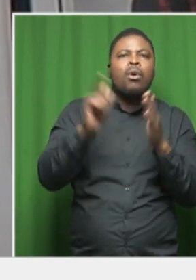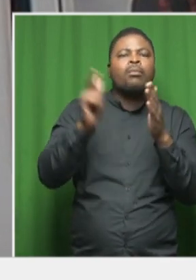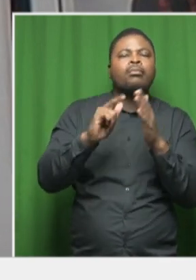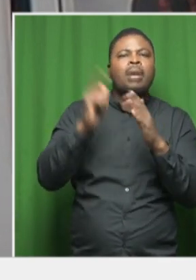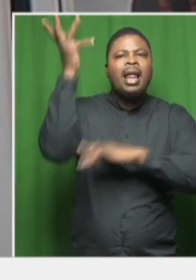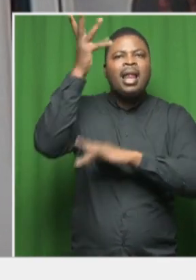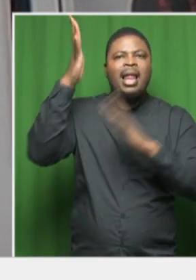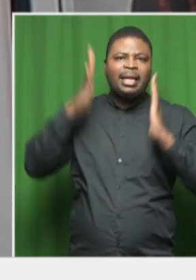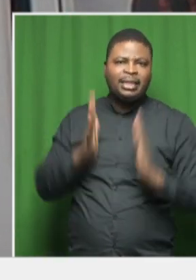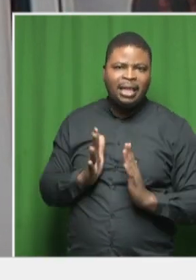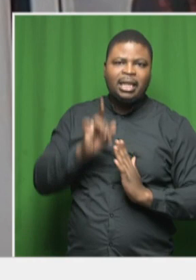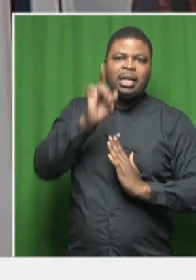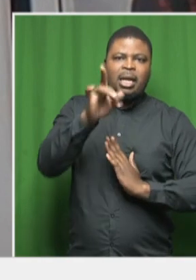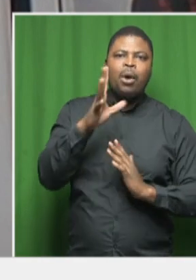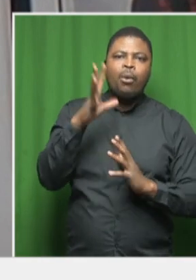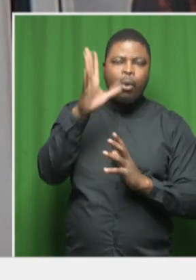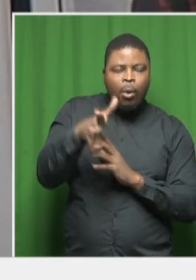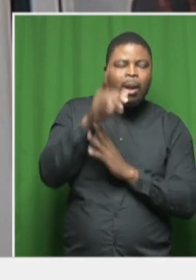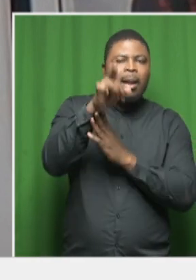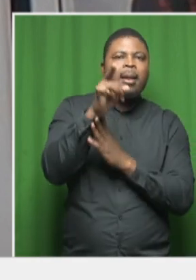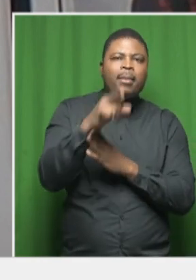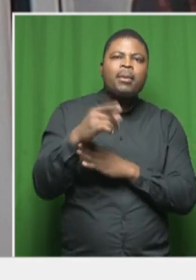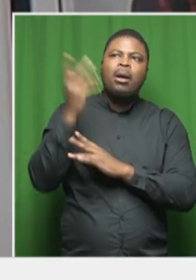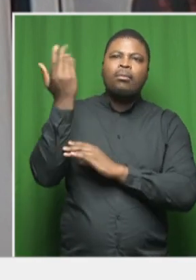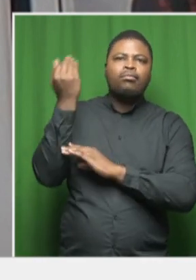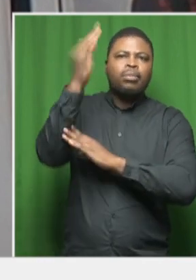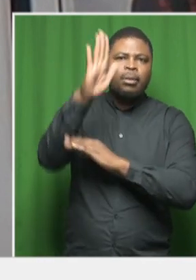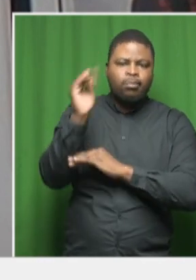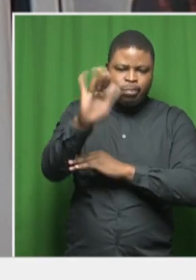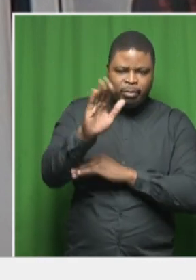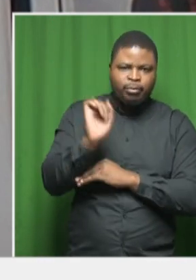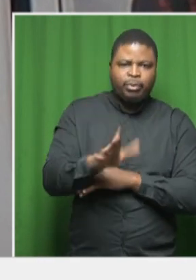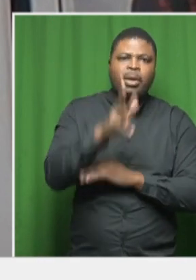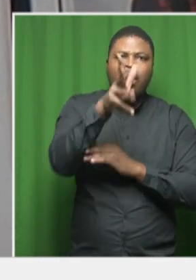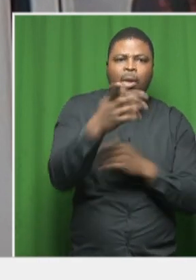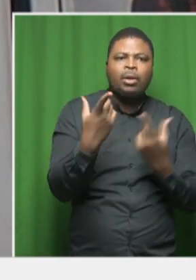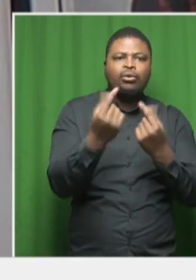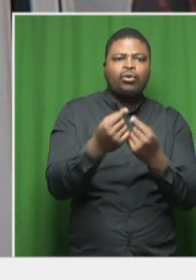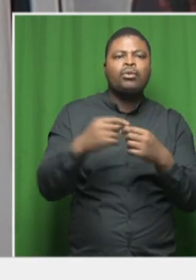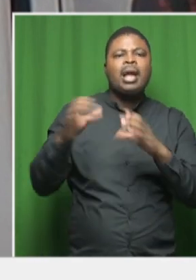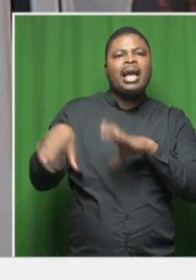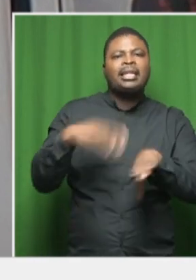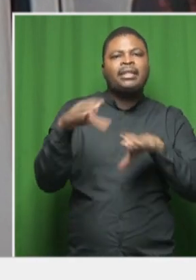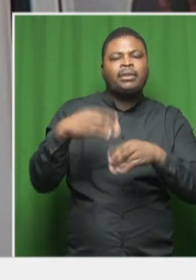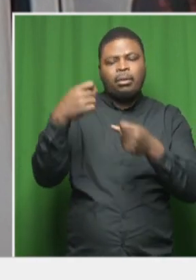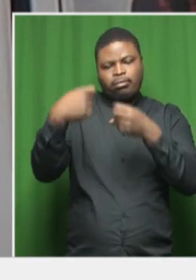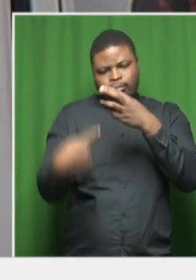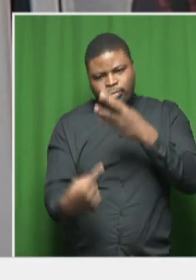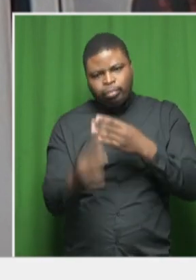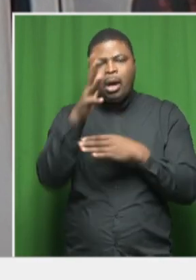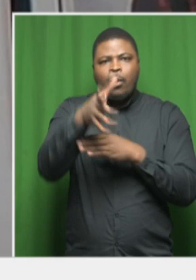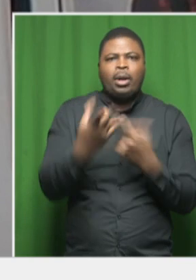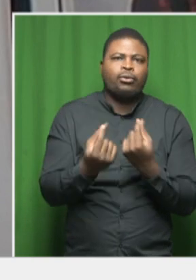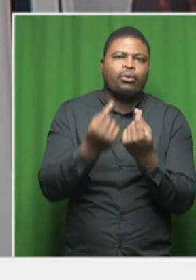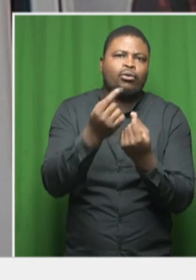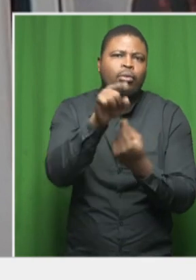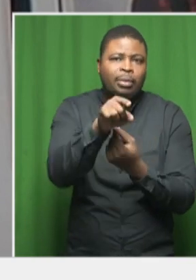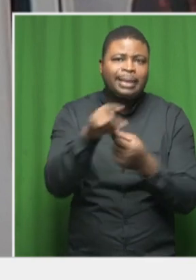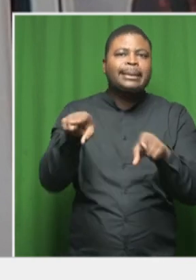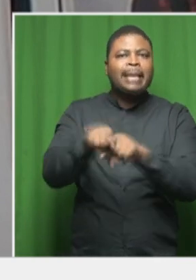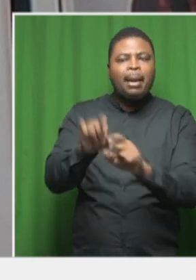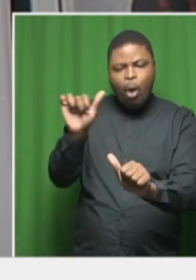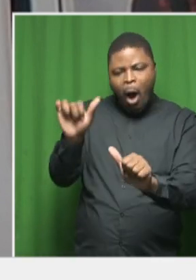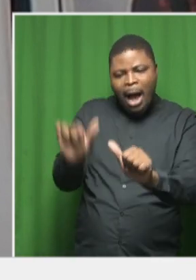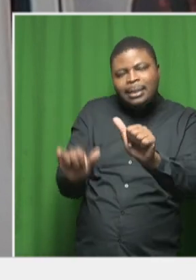PowerPoint presentation, different sets of activities. And quite importantly, most of your assessments will be